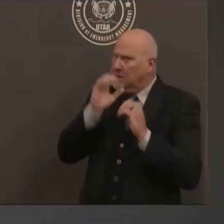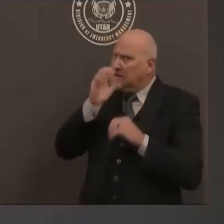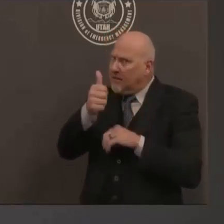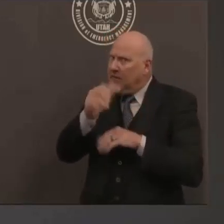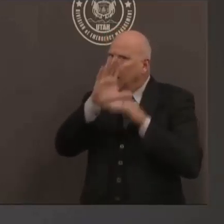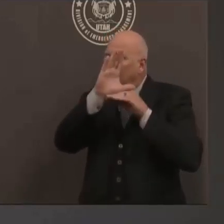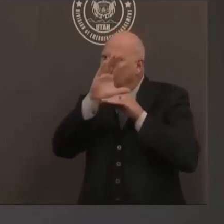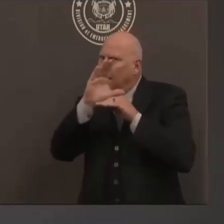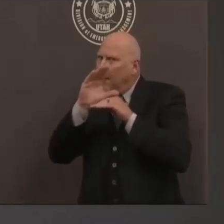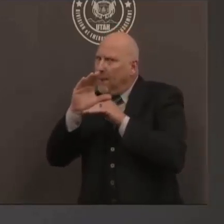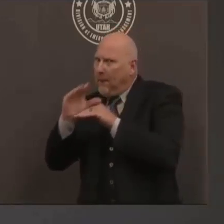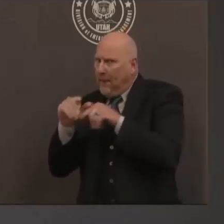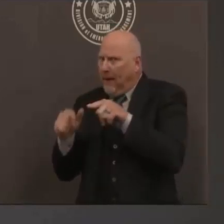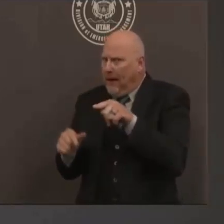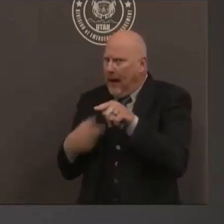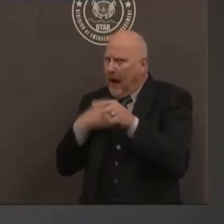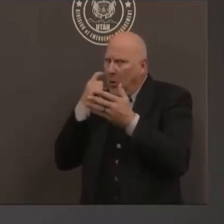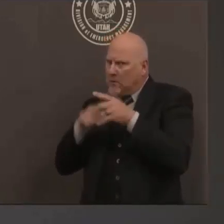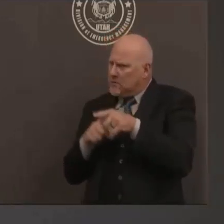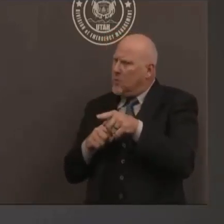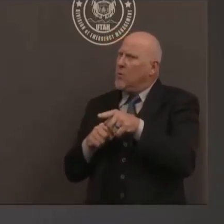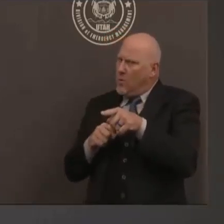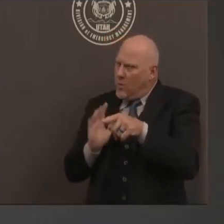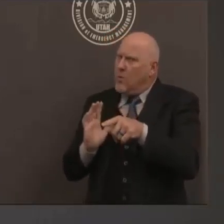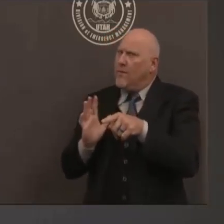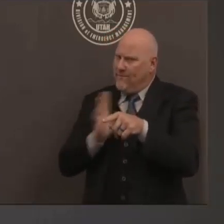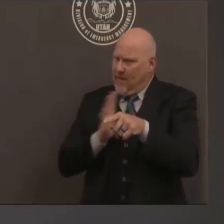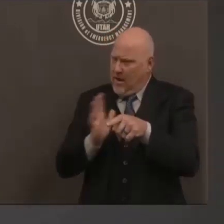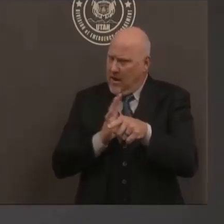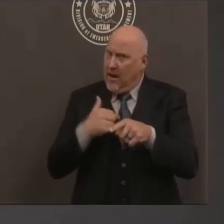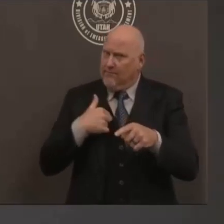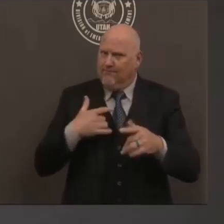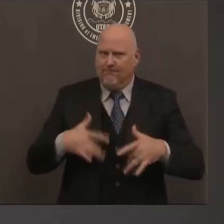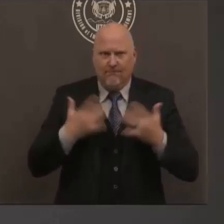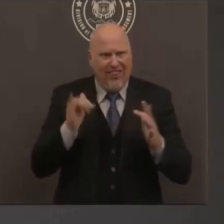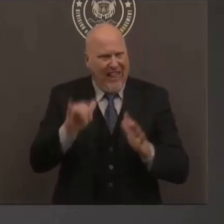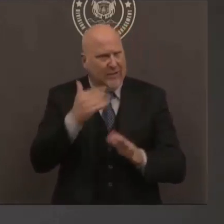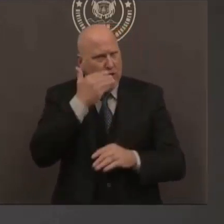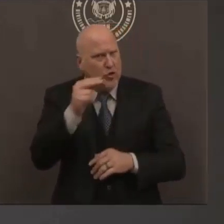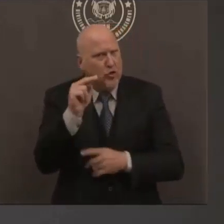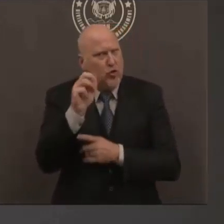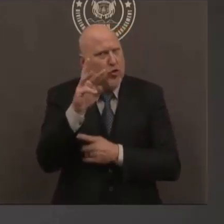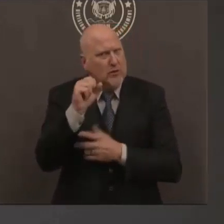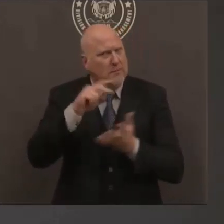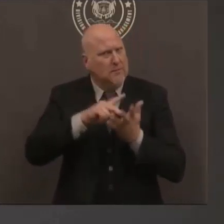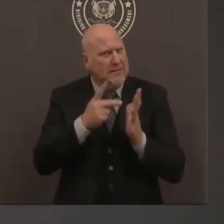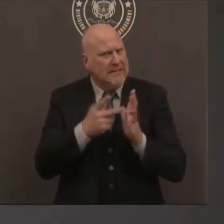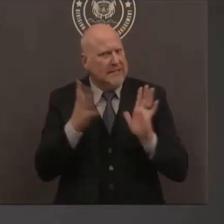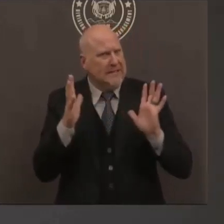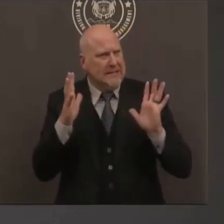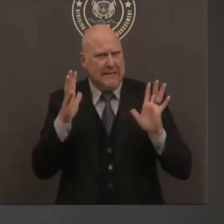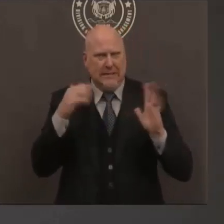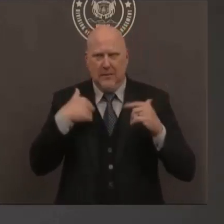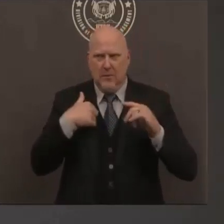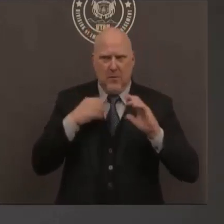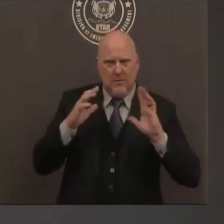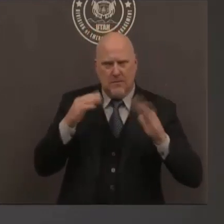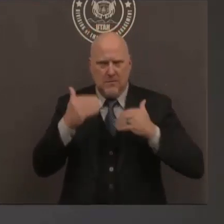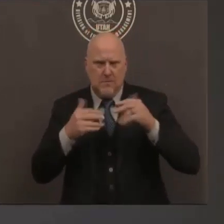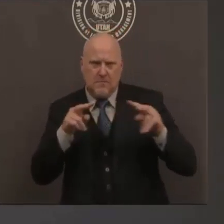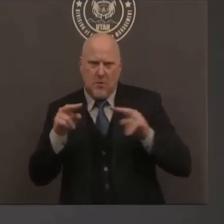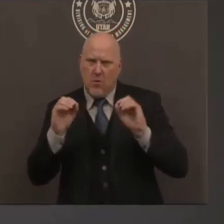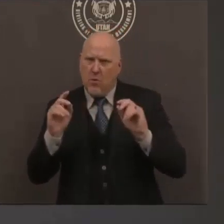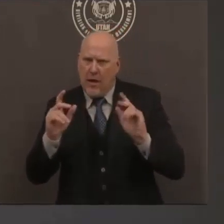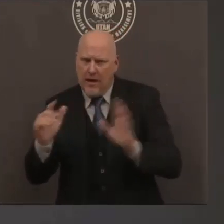last 7 days. That's good news for us. What we estimate that this trend means is that where we used to have one person that